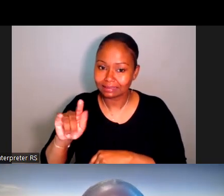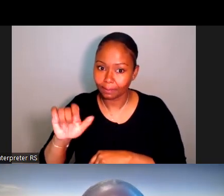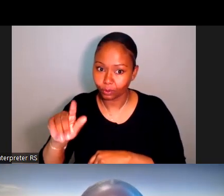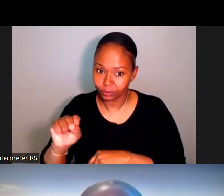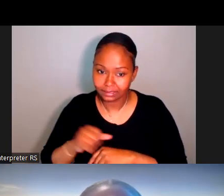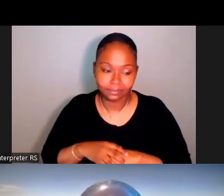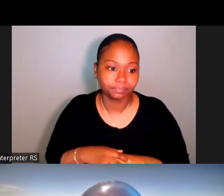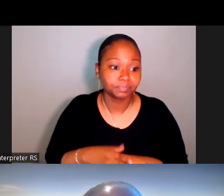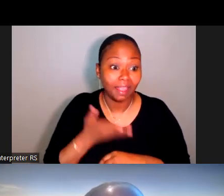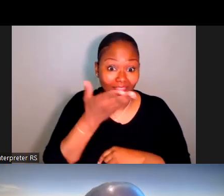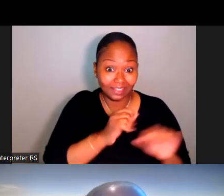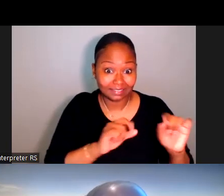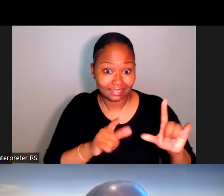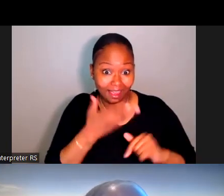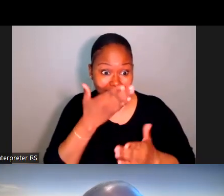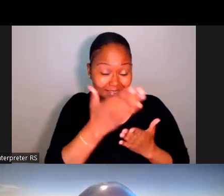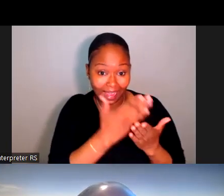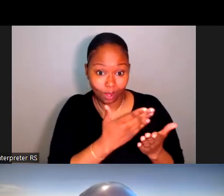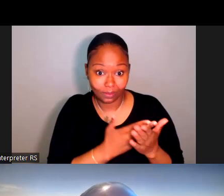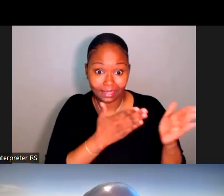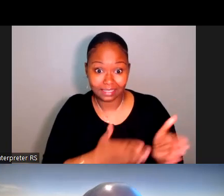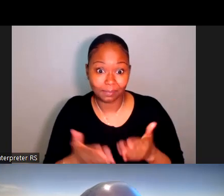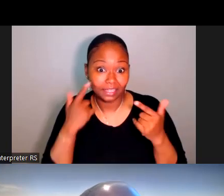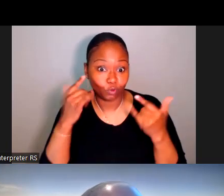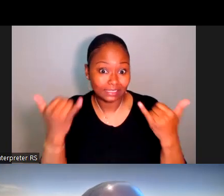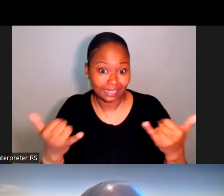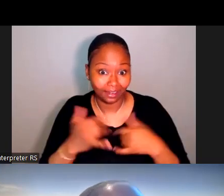This slide outlines the plan for today.